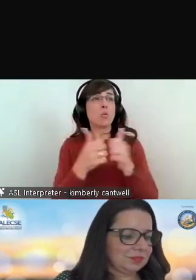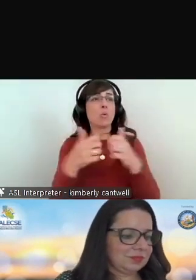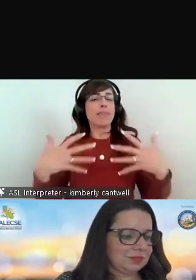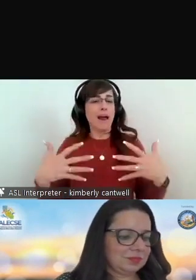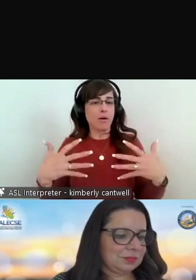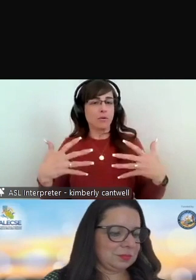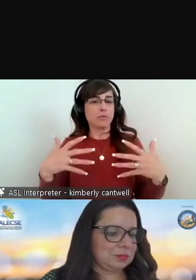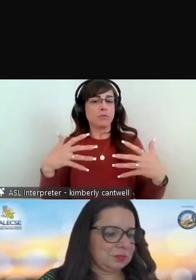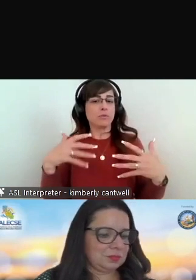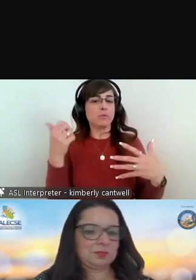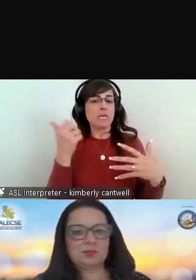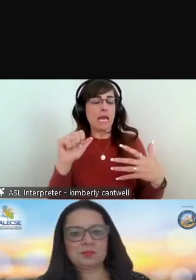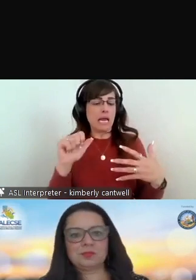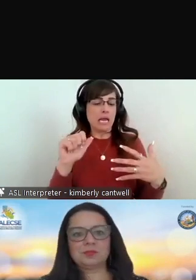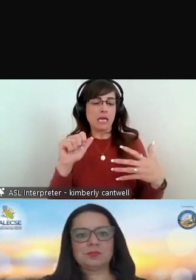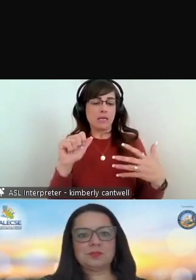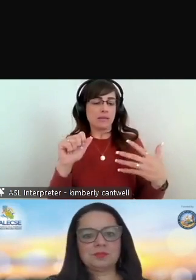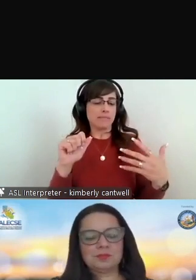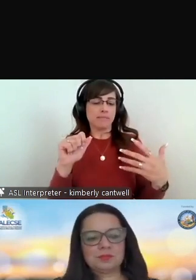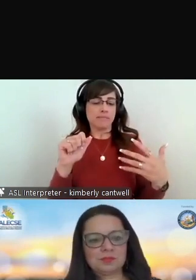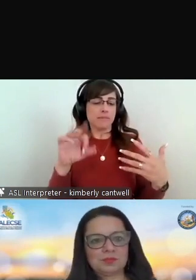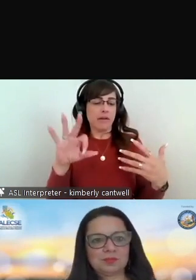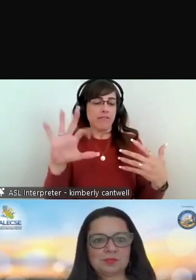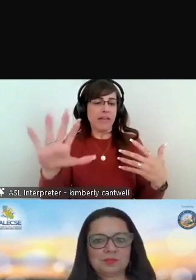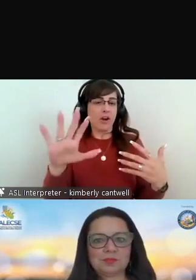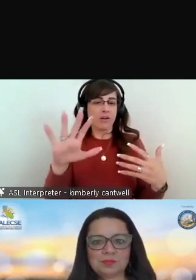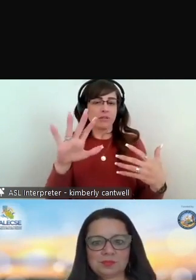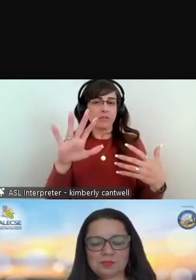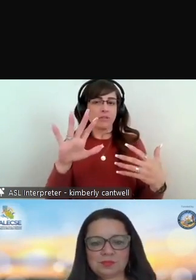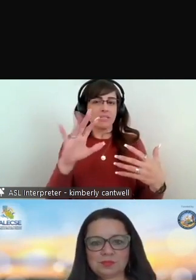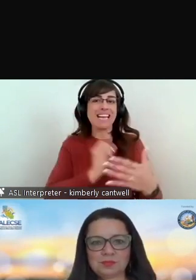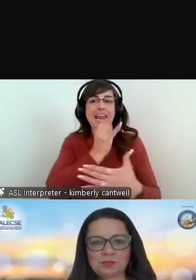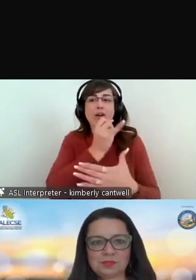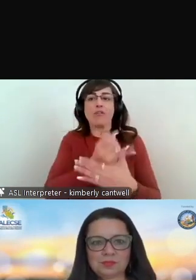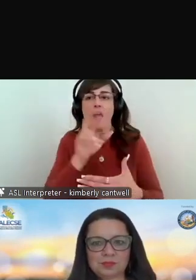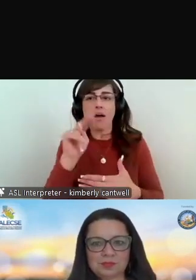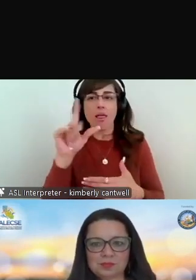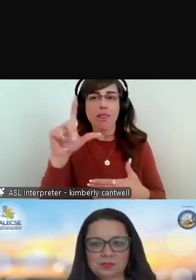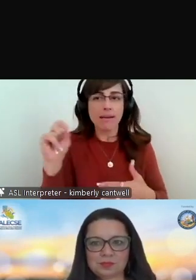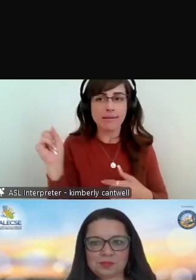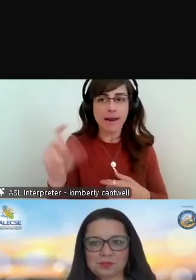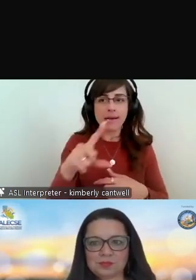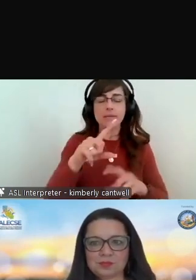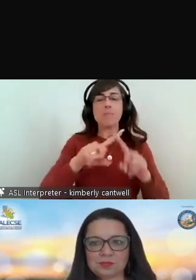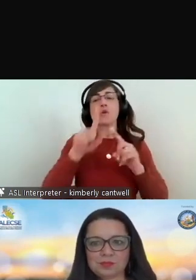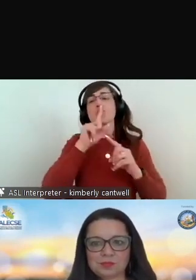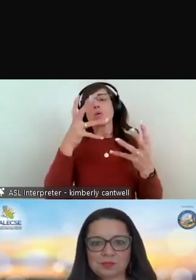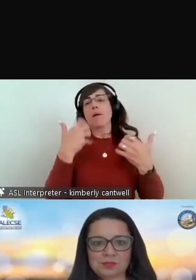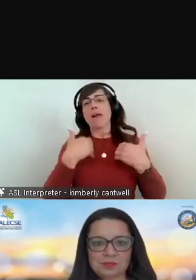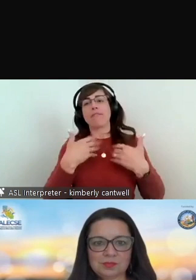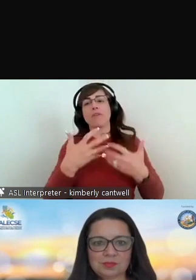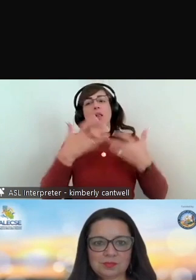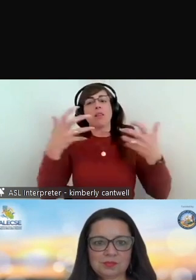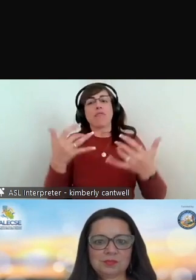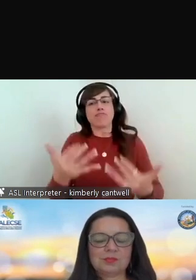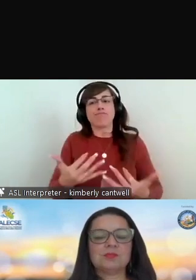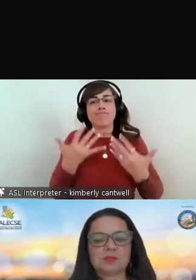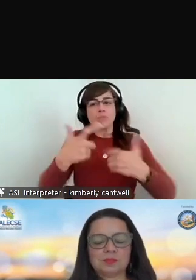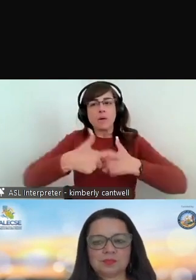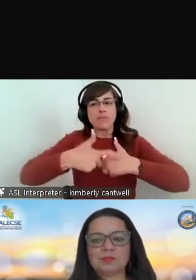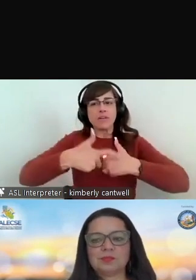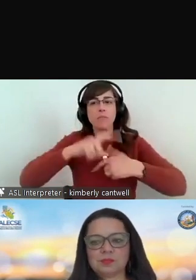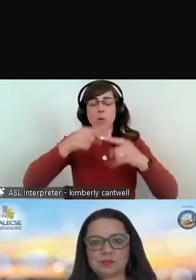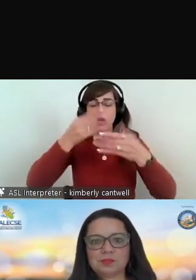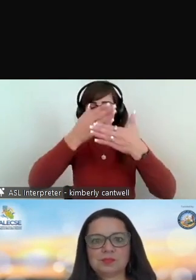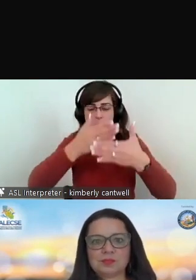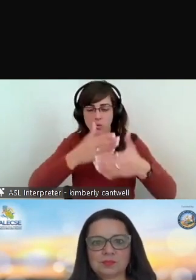without any of their intervention unless I ask them. But you really want to have a lot of wait time. When you're